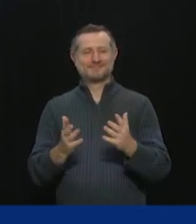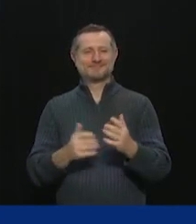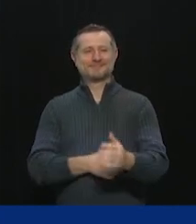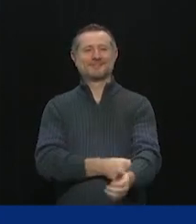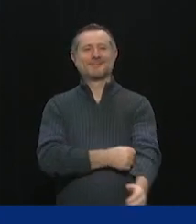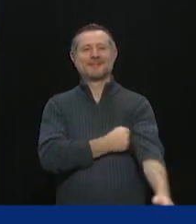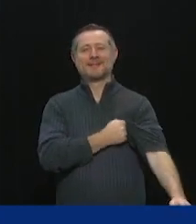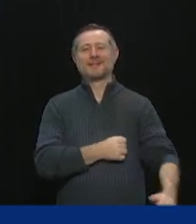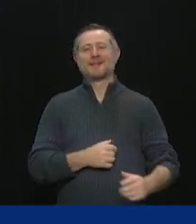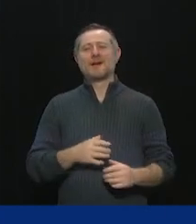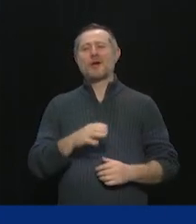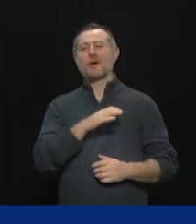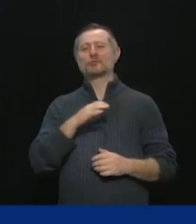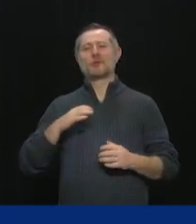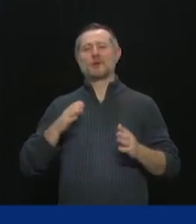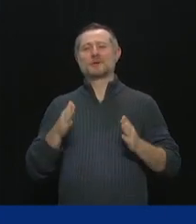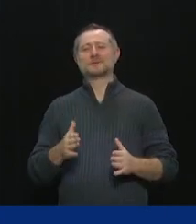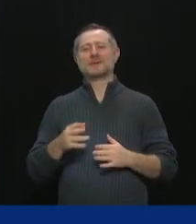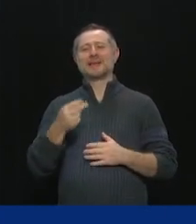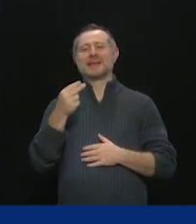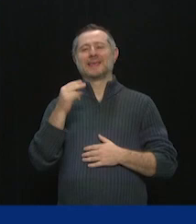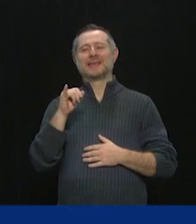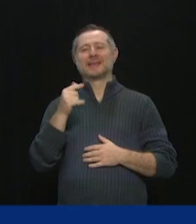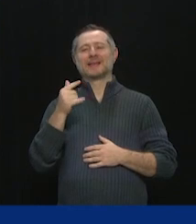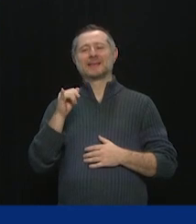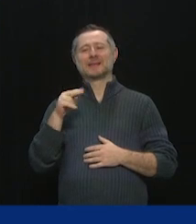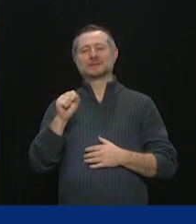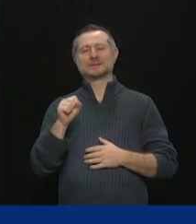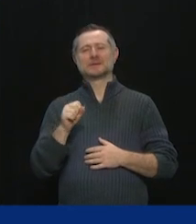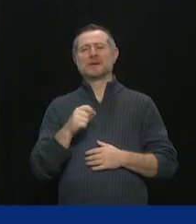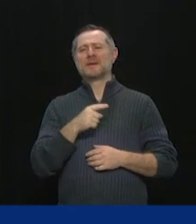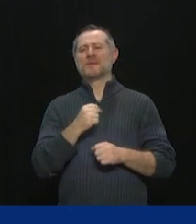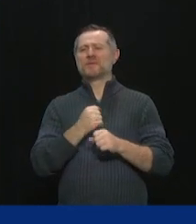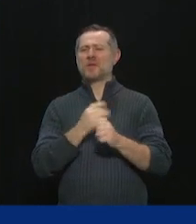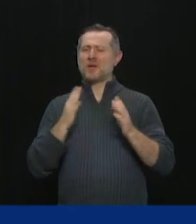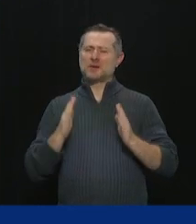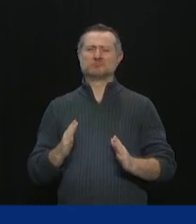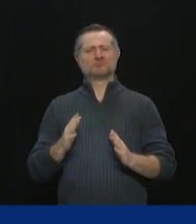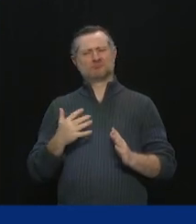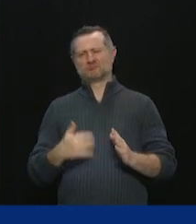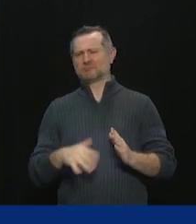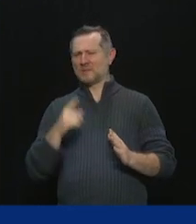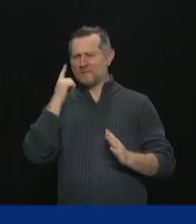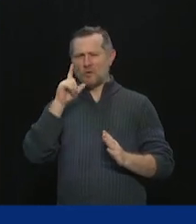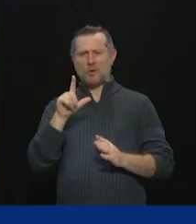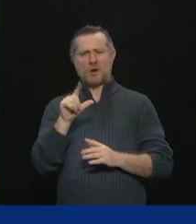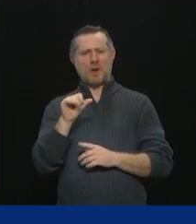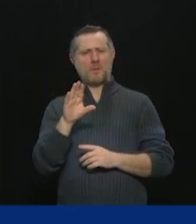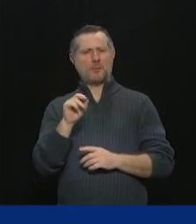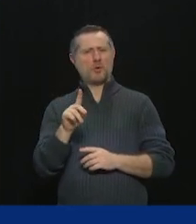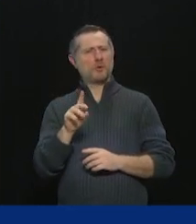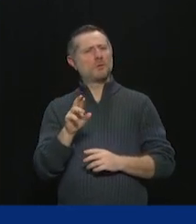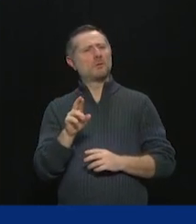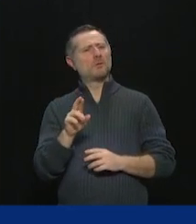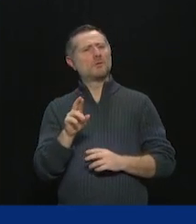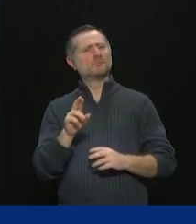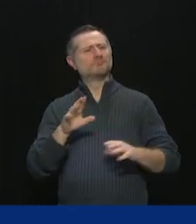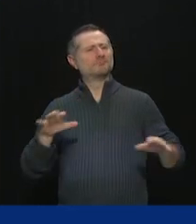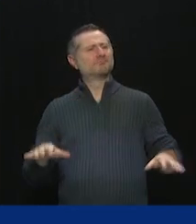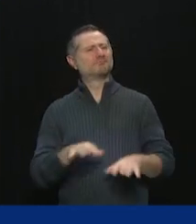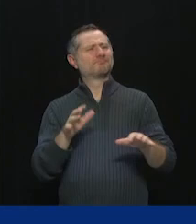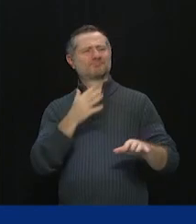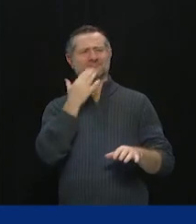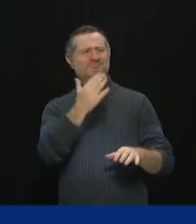Brian Higgins. You look up "fighter for labor" in the in Wikipedia. The word Brian Higgins appears right next to it. Brian, thank you for